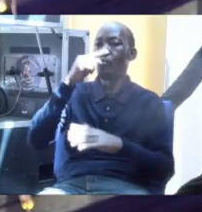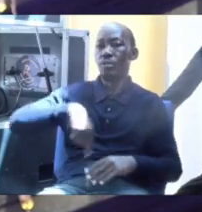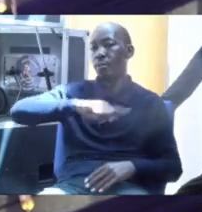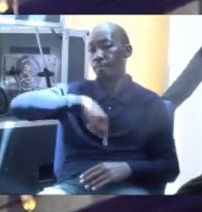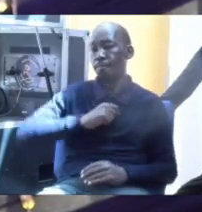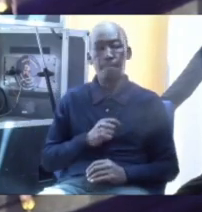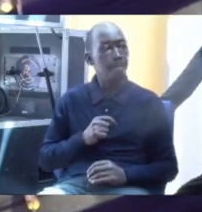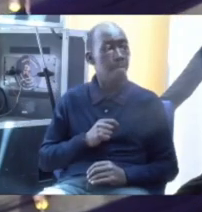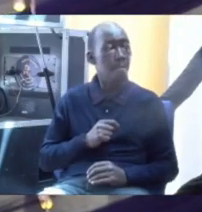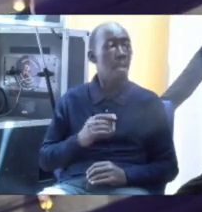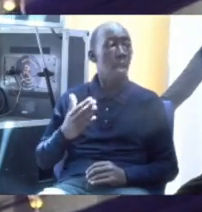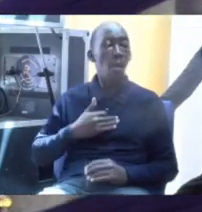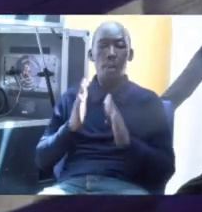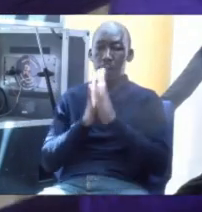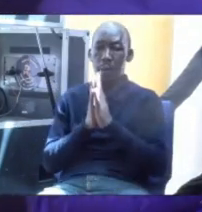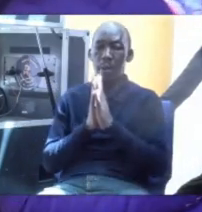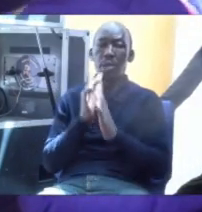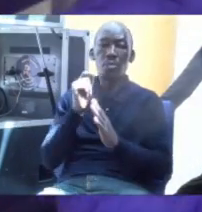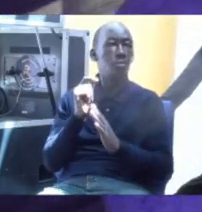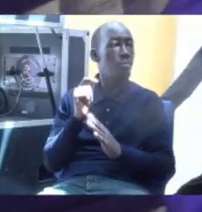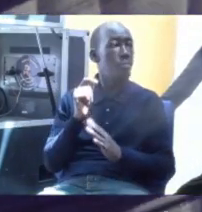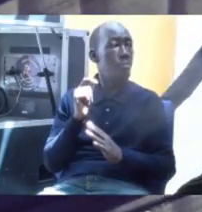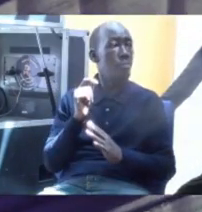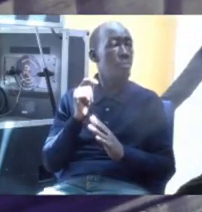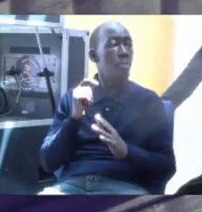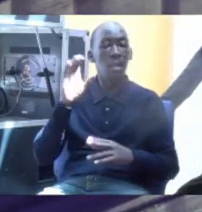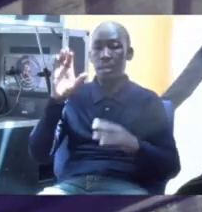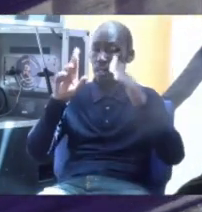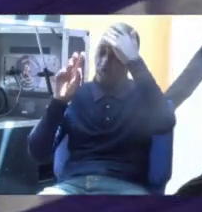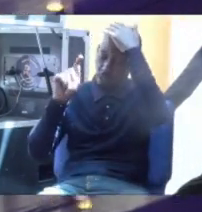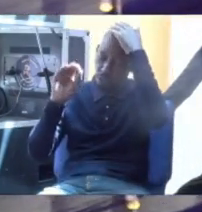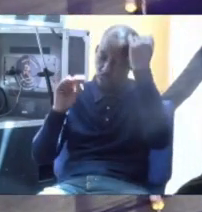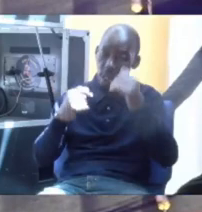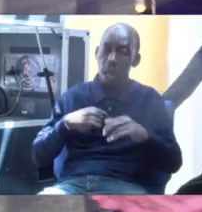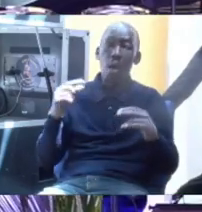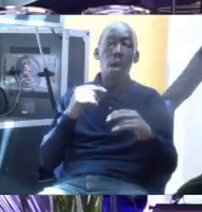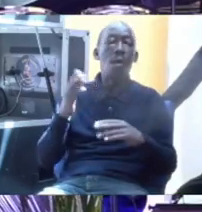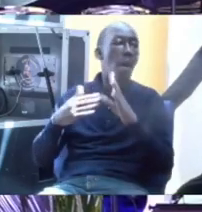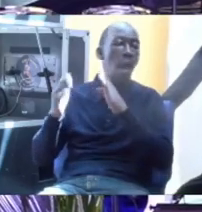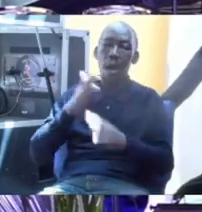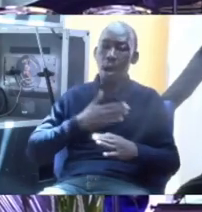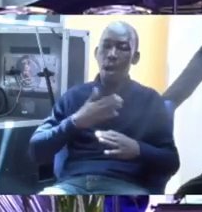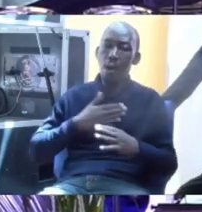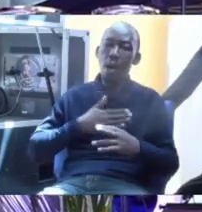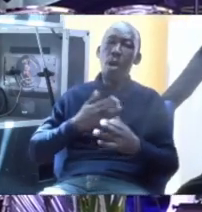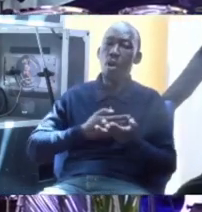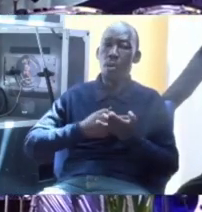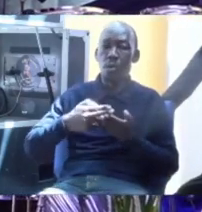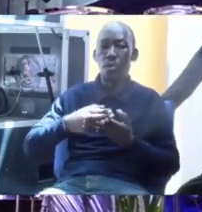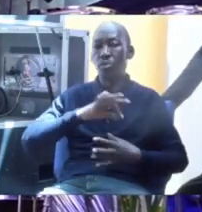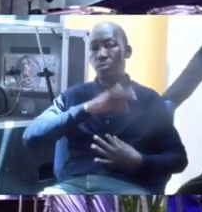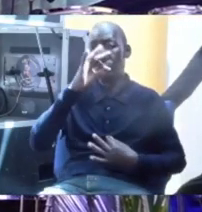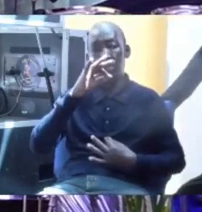Mtakatifu ndiye wakili wetu. Our Paracletos. Aha. Baba yetu Kletos. Kuja. Mm-hmm. Our Paracletos. Aha, Roho Mtakatifu. Ni